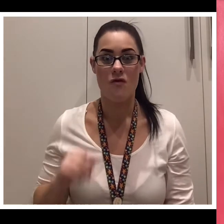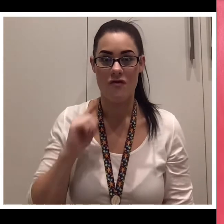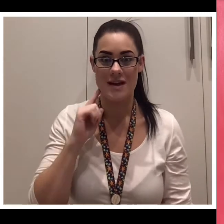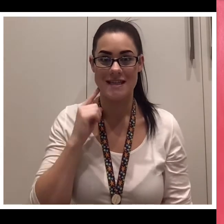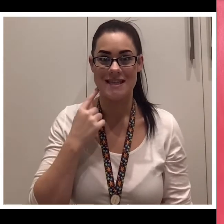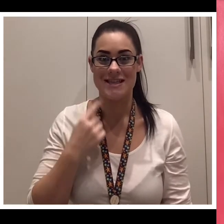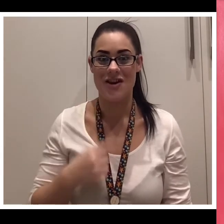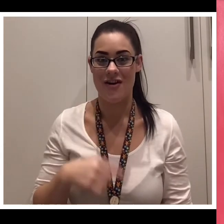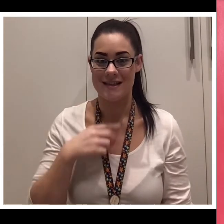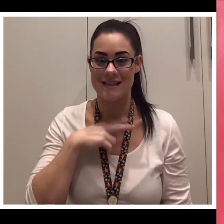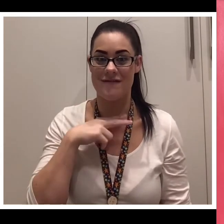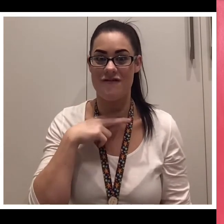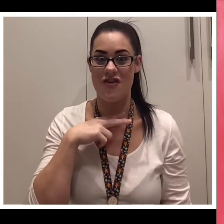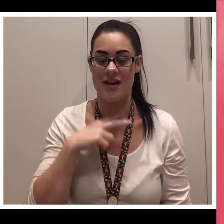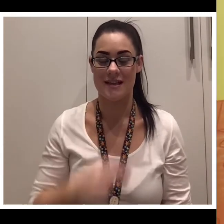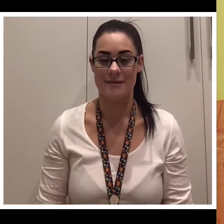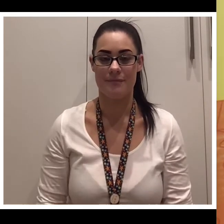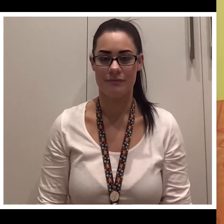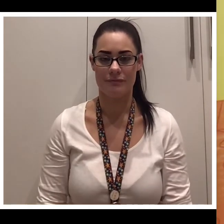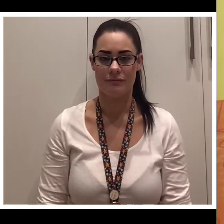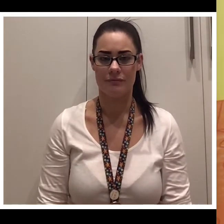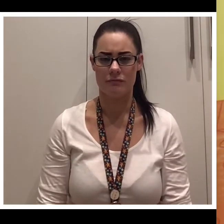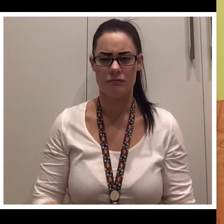his nicest voice.